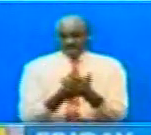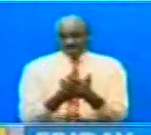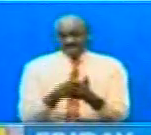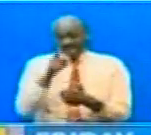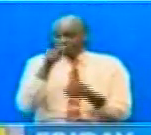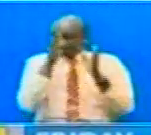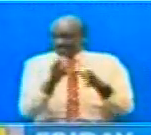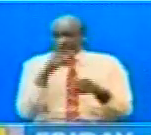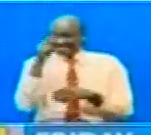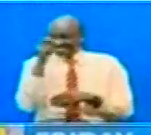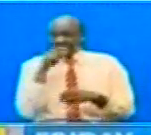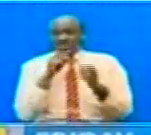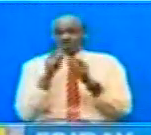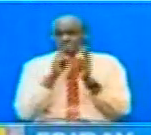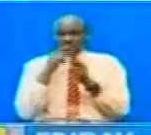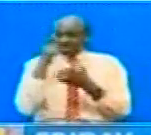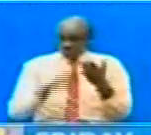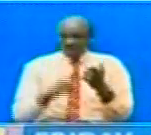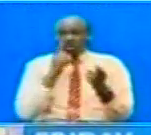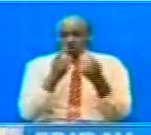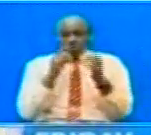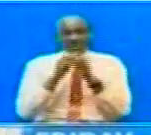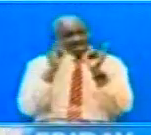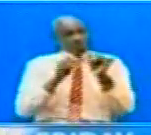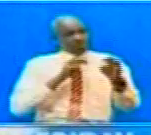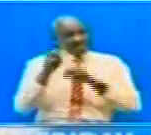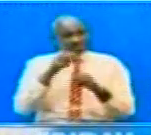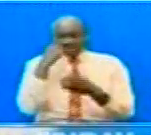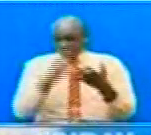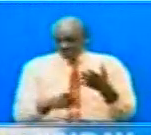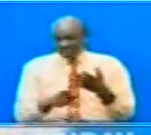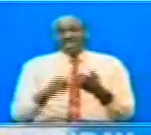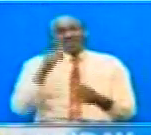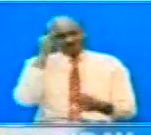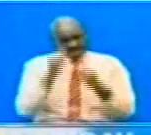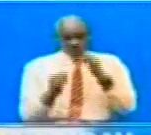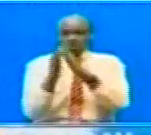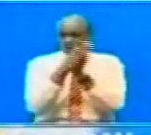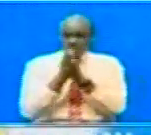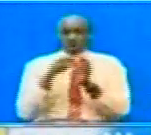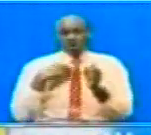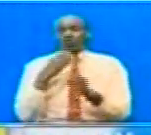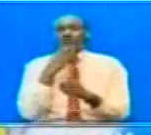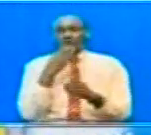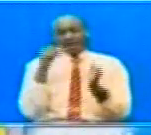Keitany talked with the new management of Mumias and brings the last series of the sugar